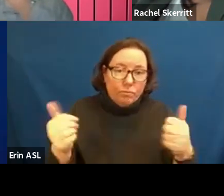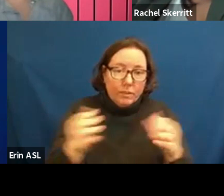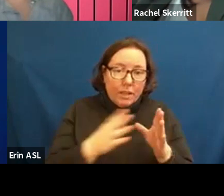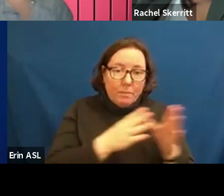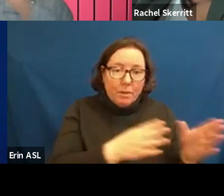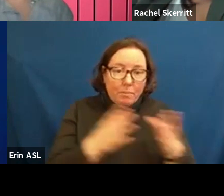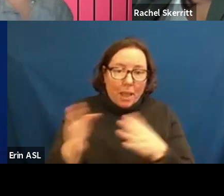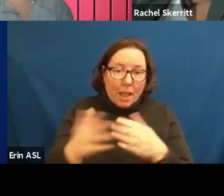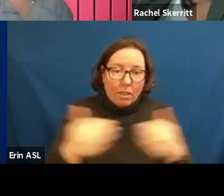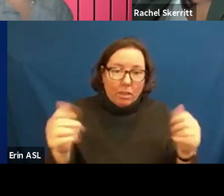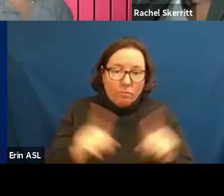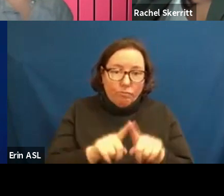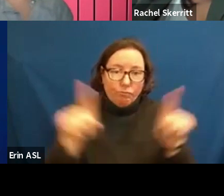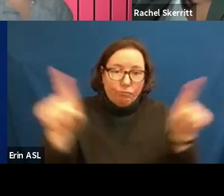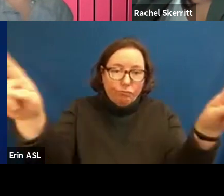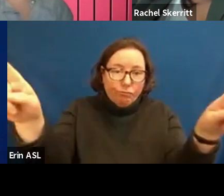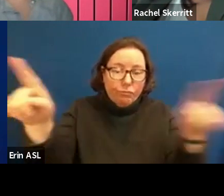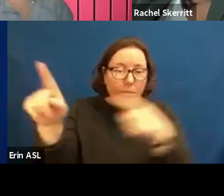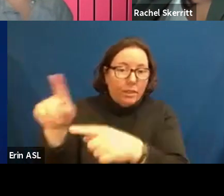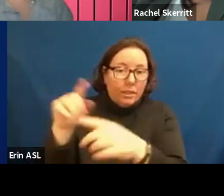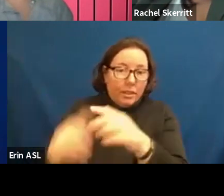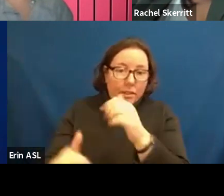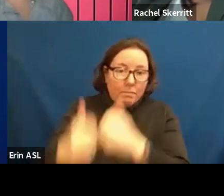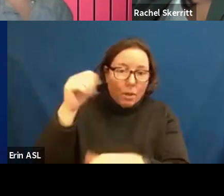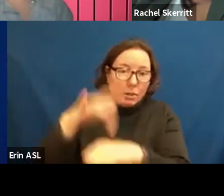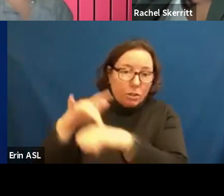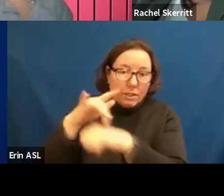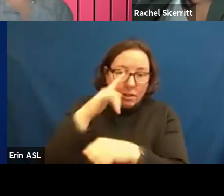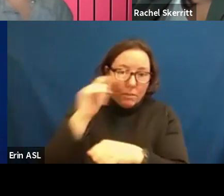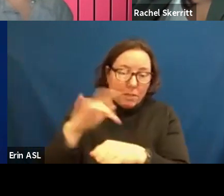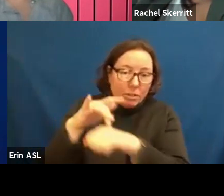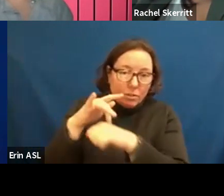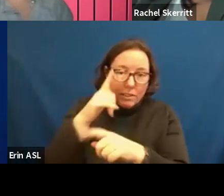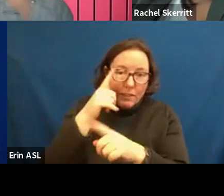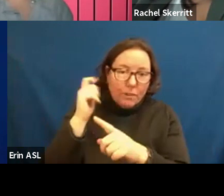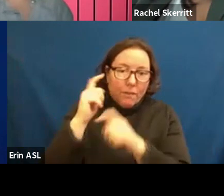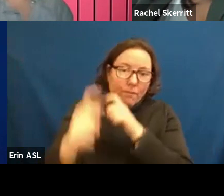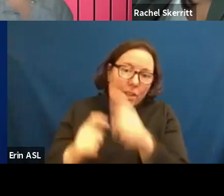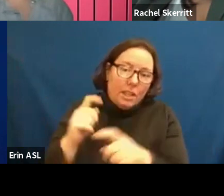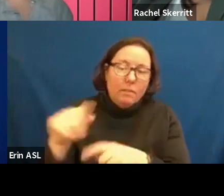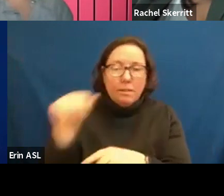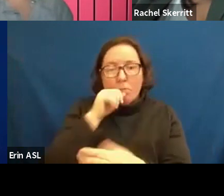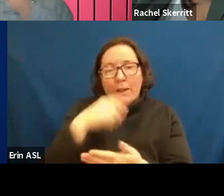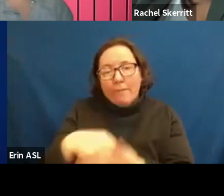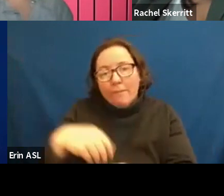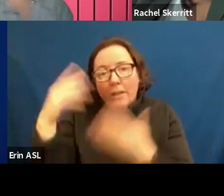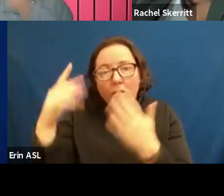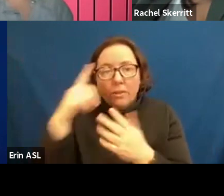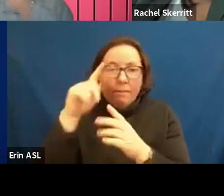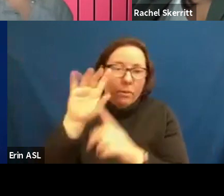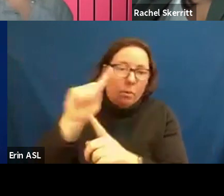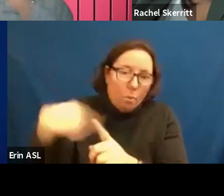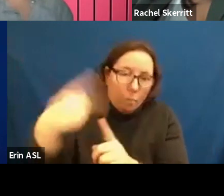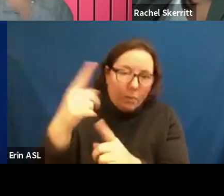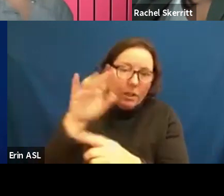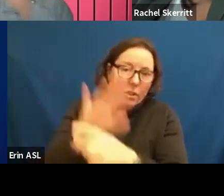group disproportionately gets access to the schools with the most resources because the resources come from philanthropy and private fundraising for only those schools.